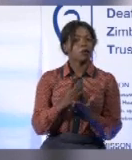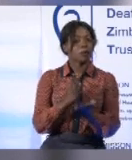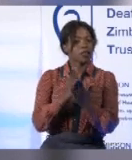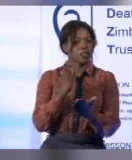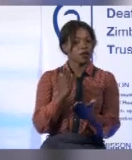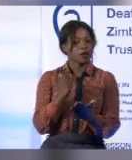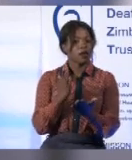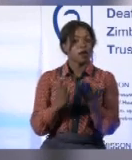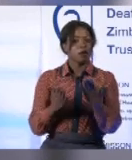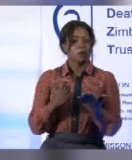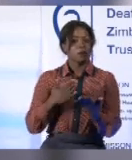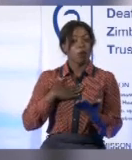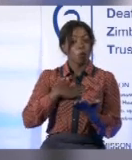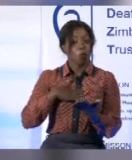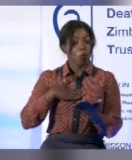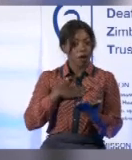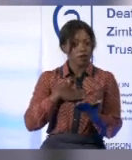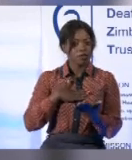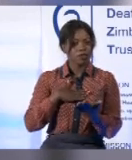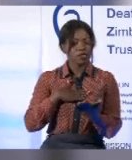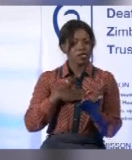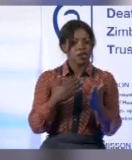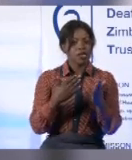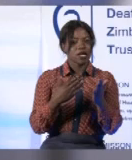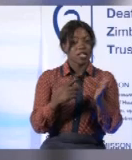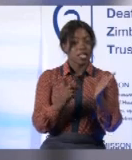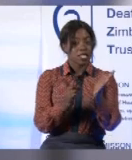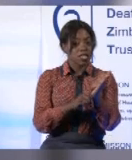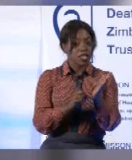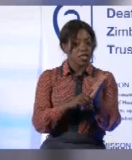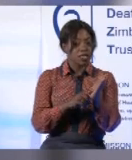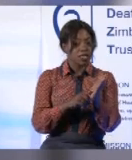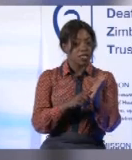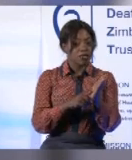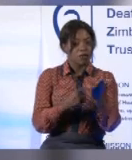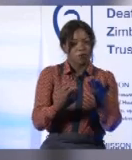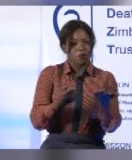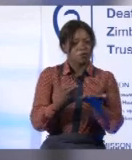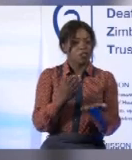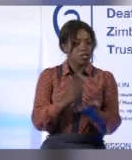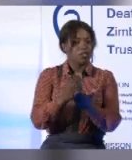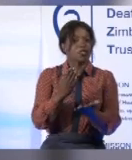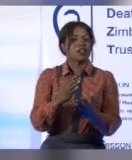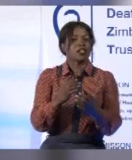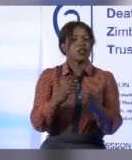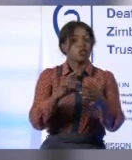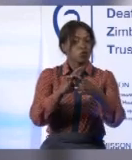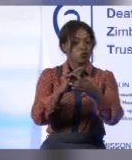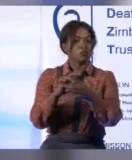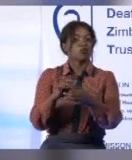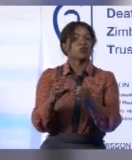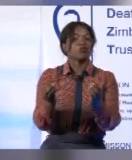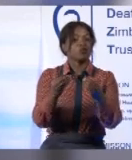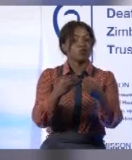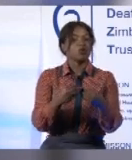If you want to sell sex, you can go on that application, then you sign up. Then you want to go to one a purple. Do you